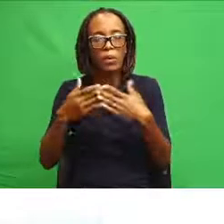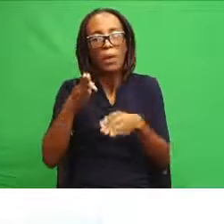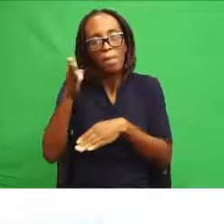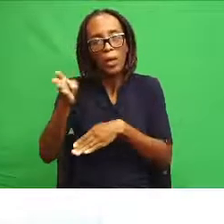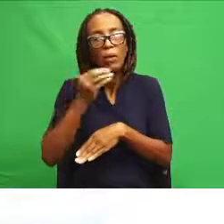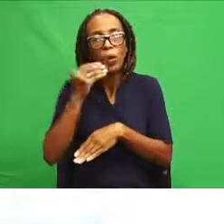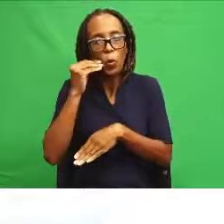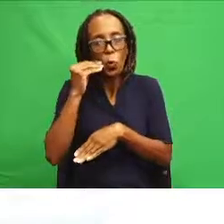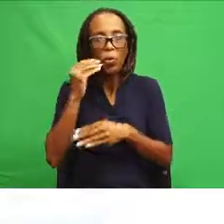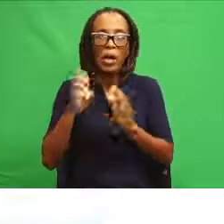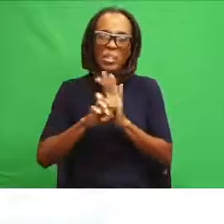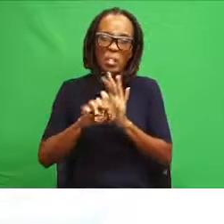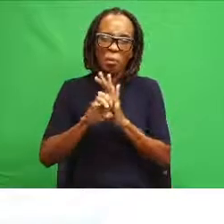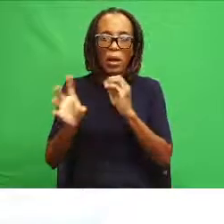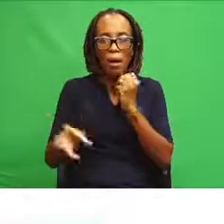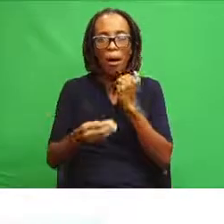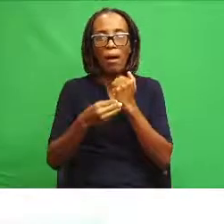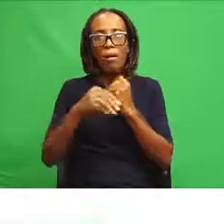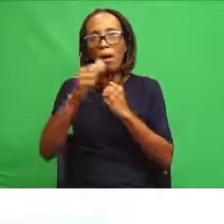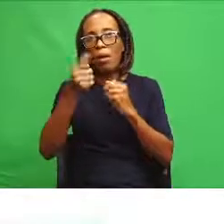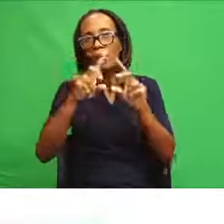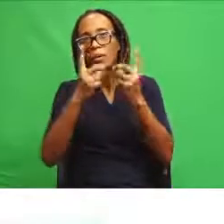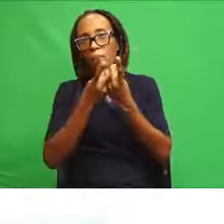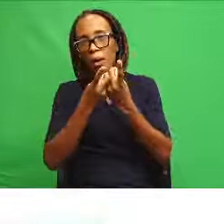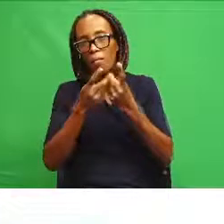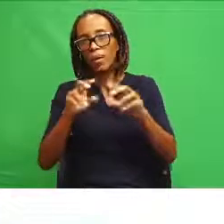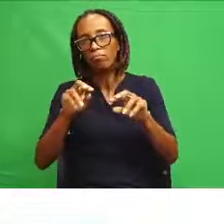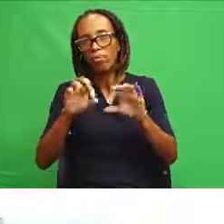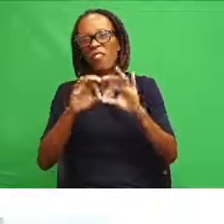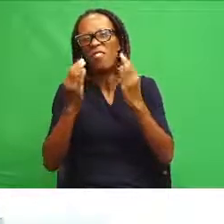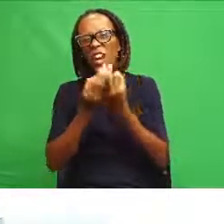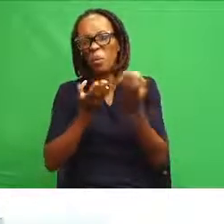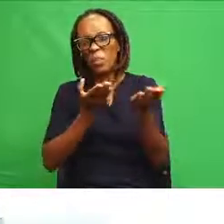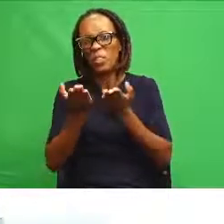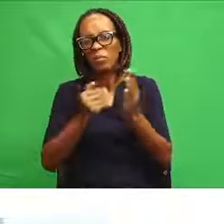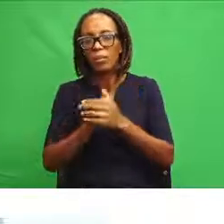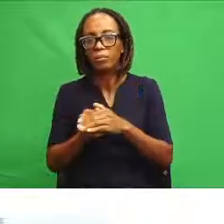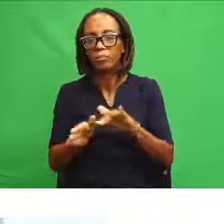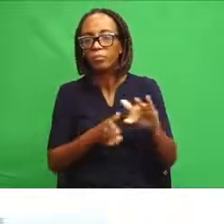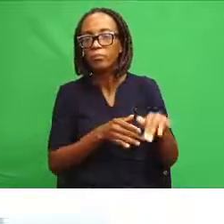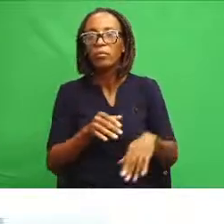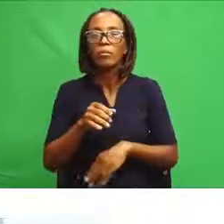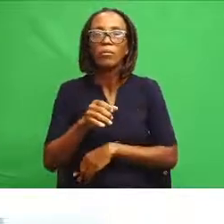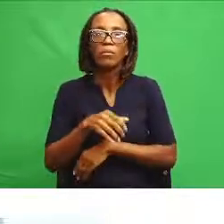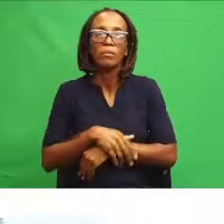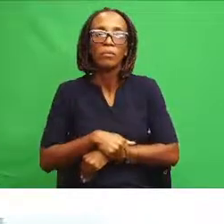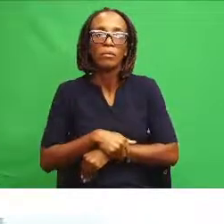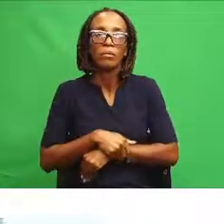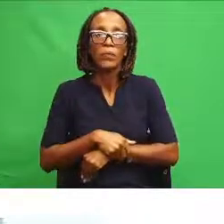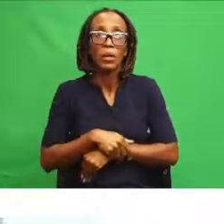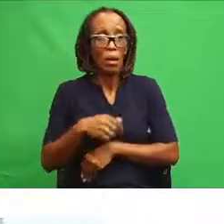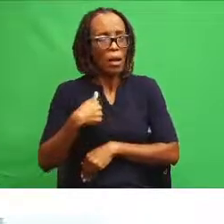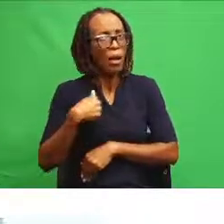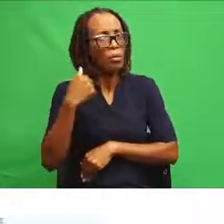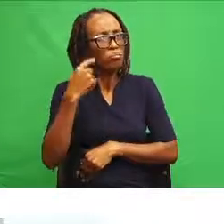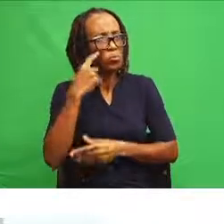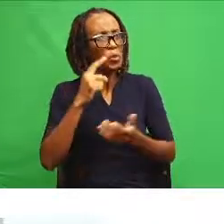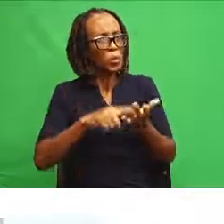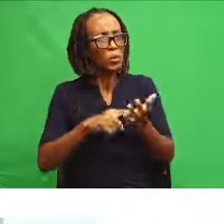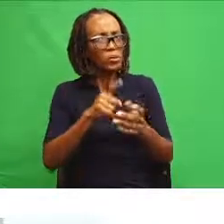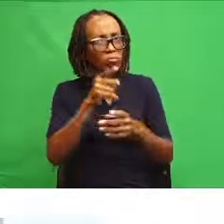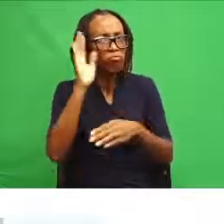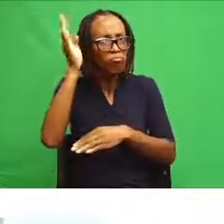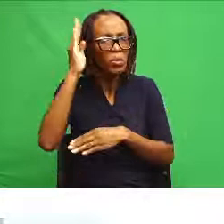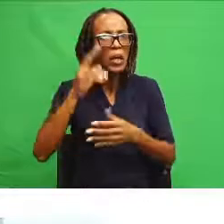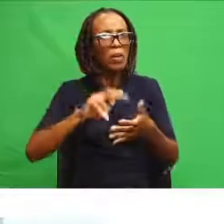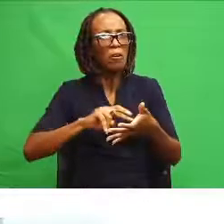stakeholders, like family services. Yes. You know what I'm taking out of this, on this World Elder Abuse Awareness Day, that there is hope. Yes. Despite we are